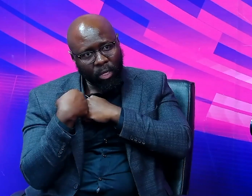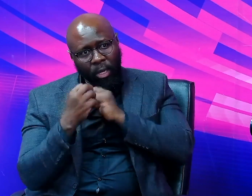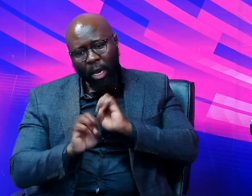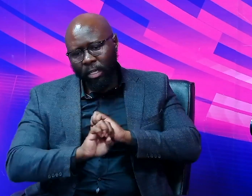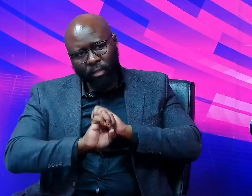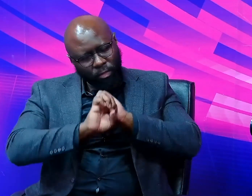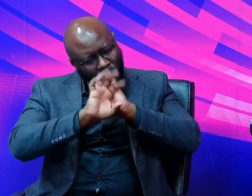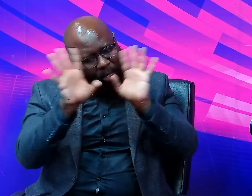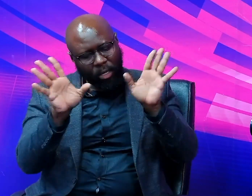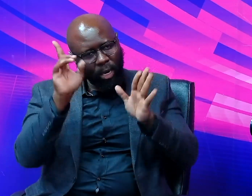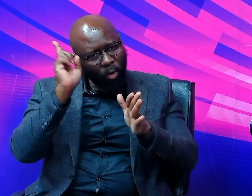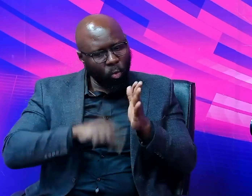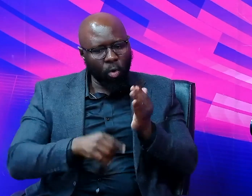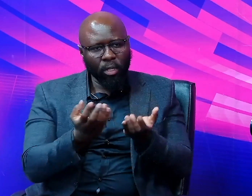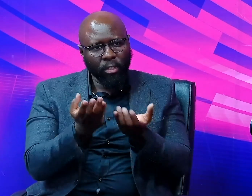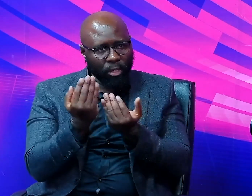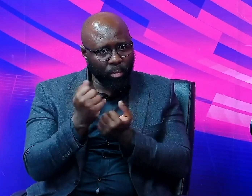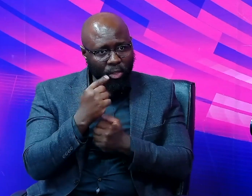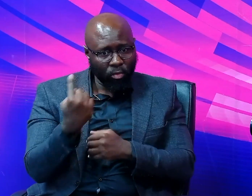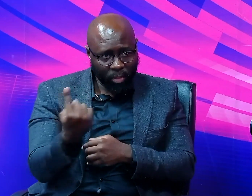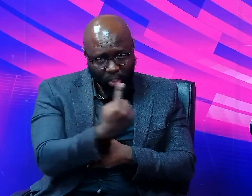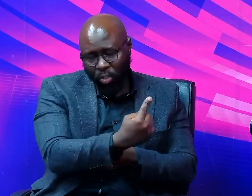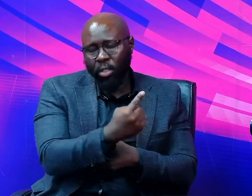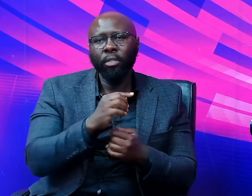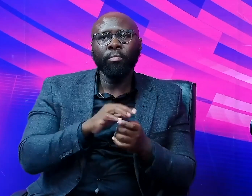government responsibilities. It is very clear